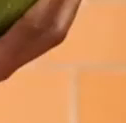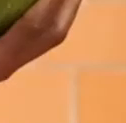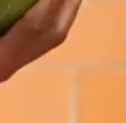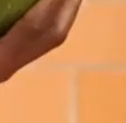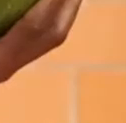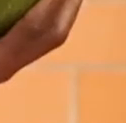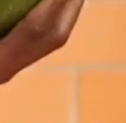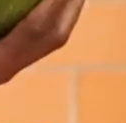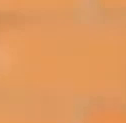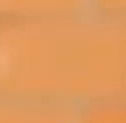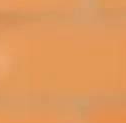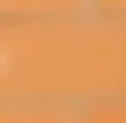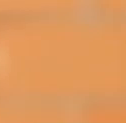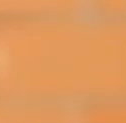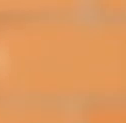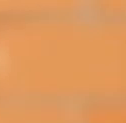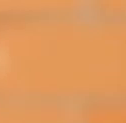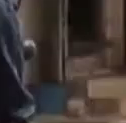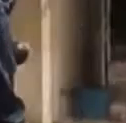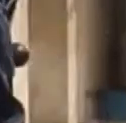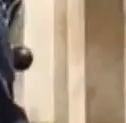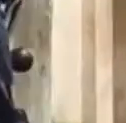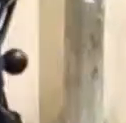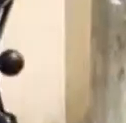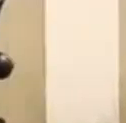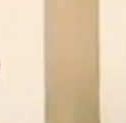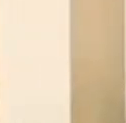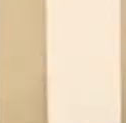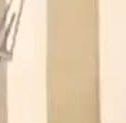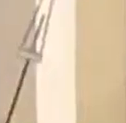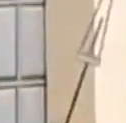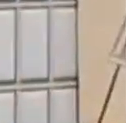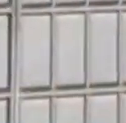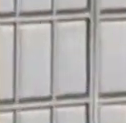not much harder than a watermelon. In the event of a